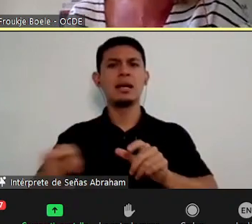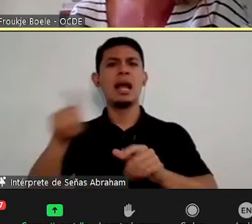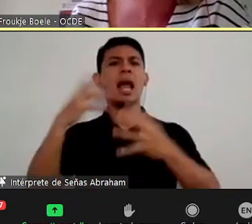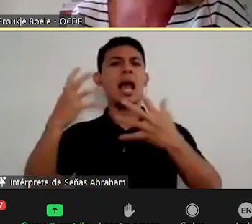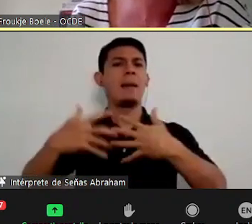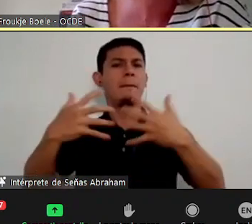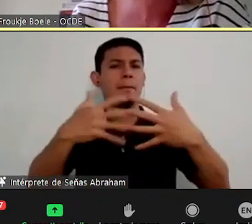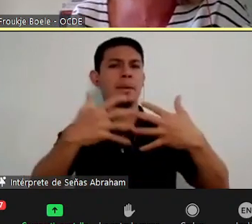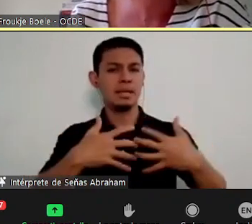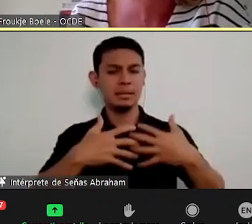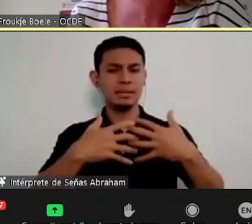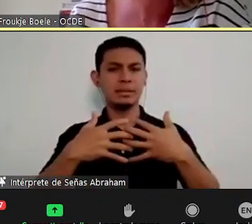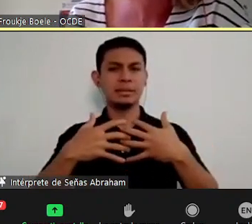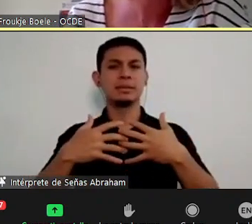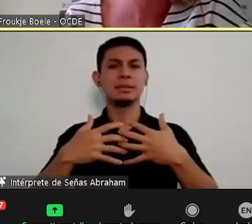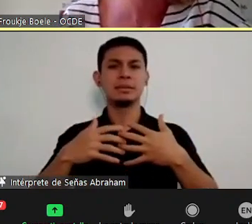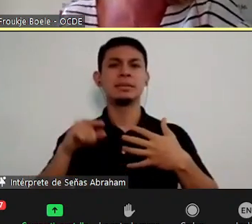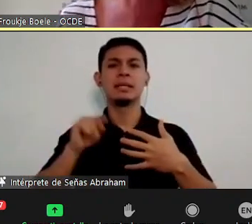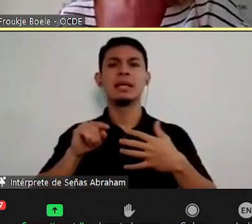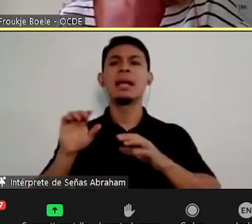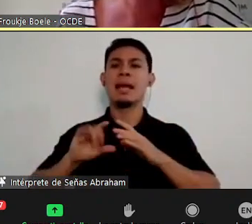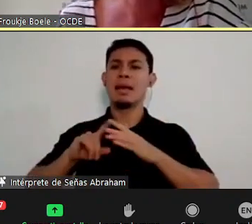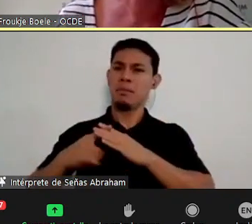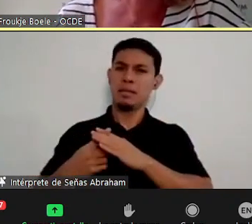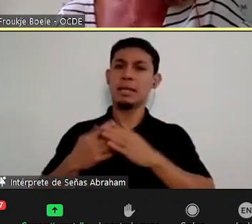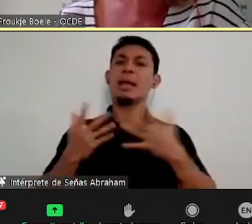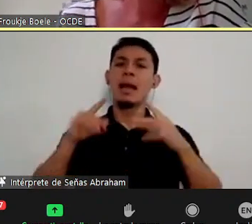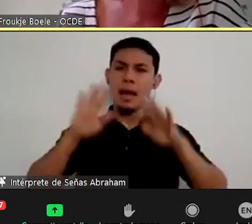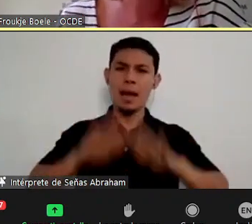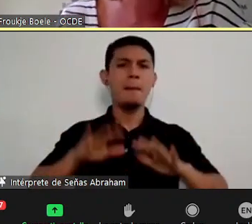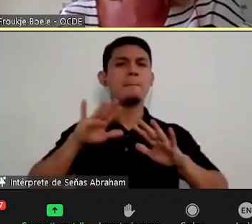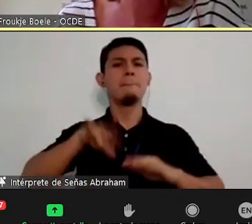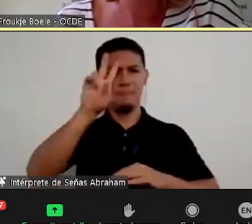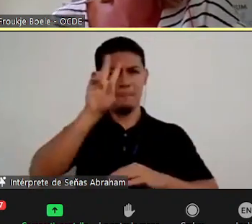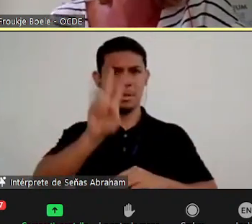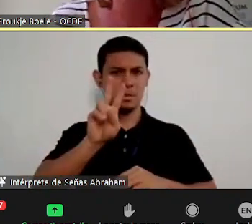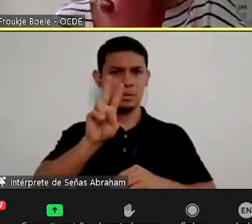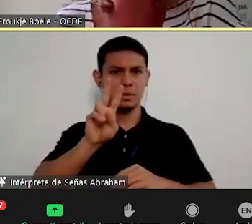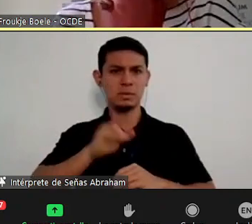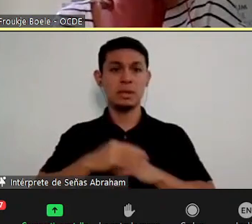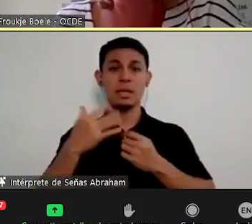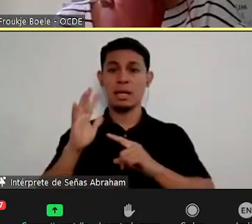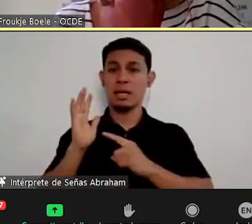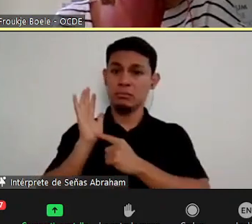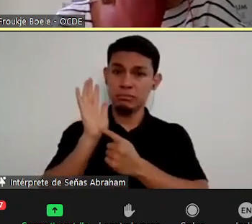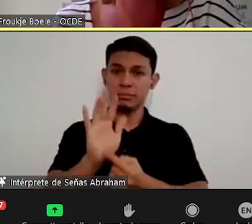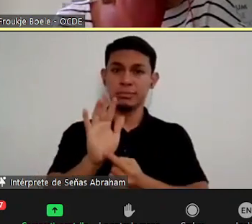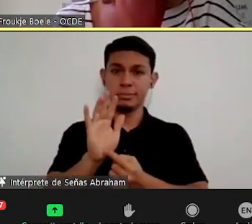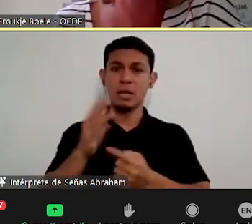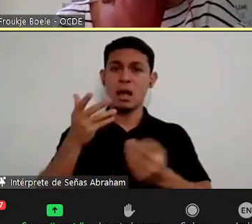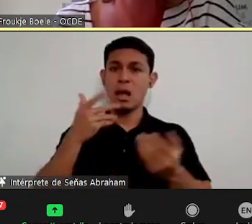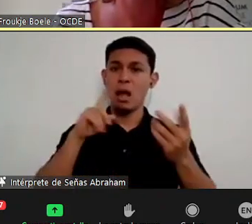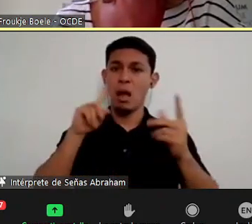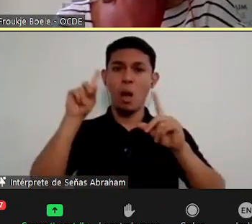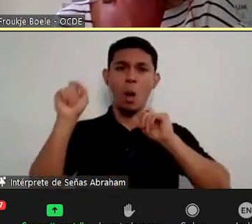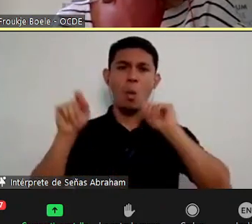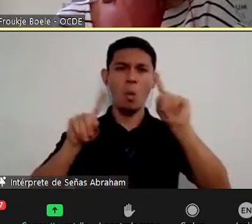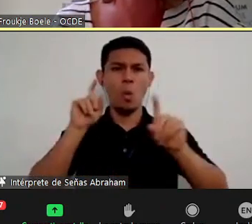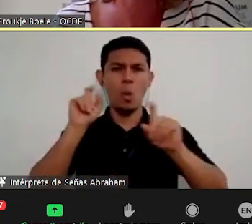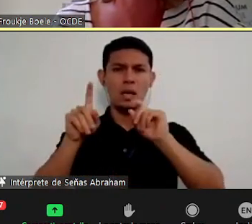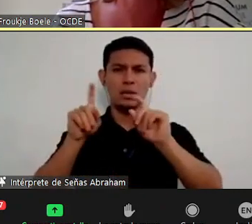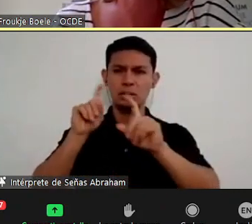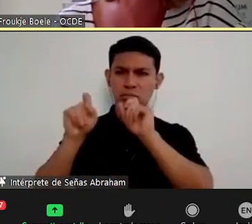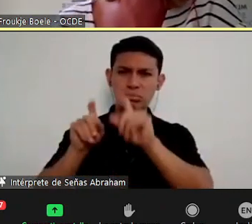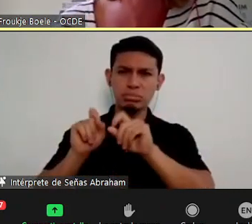implementation under companies that operate from and in peru as it has been demonstrated in